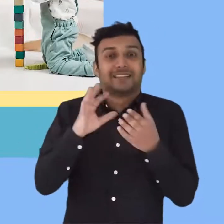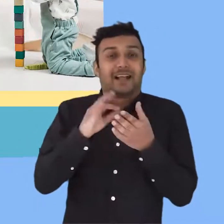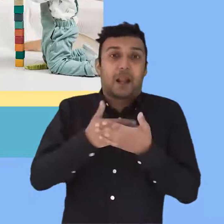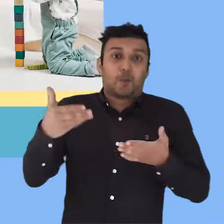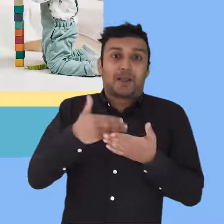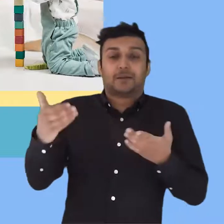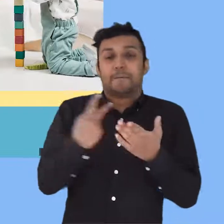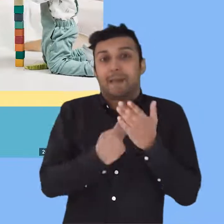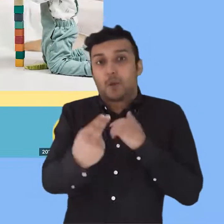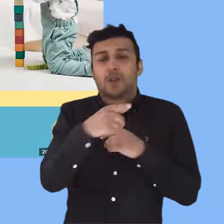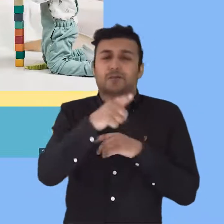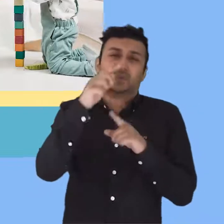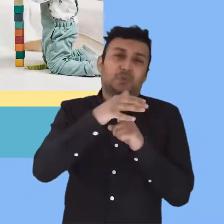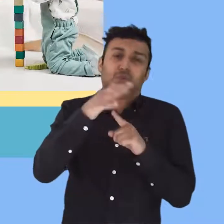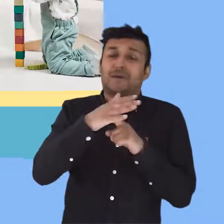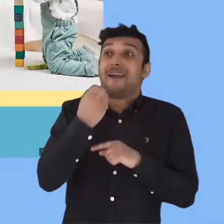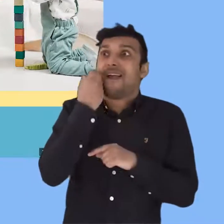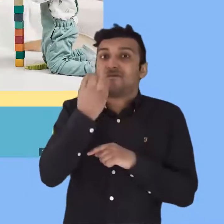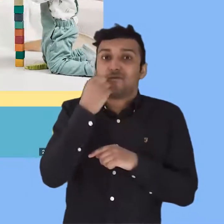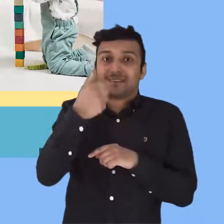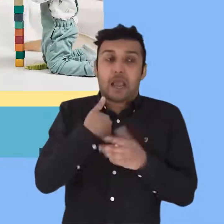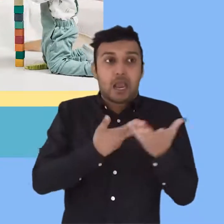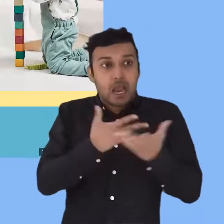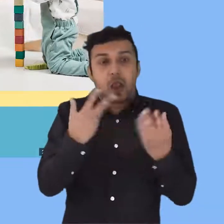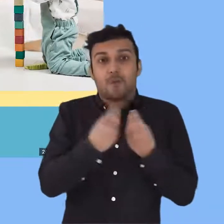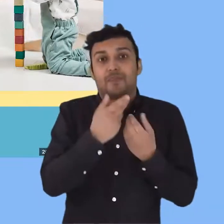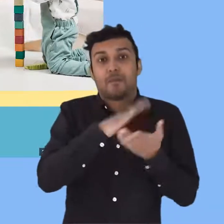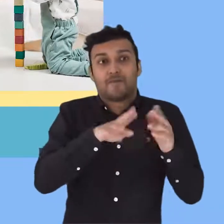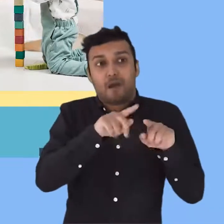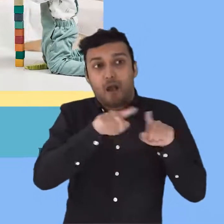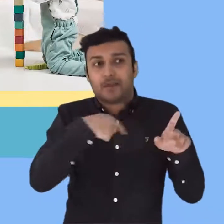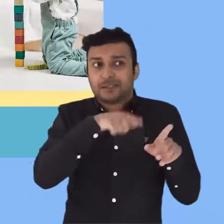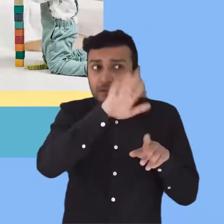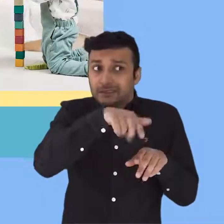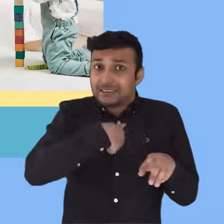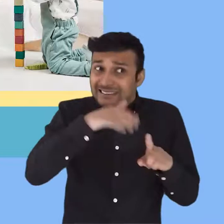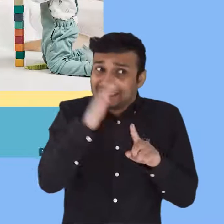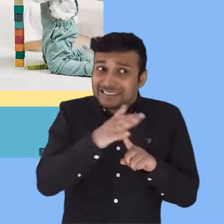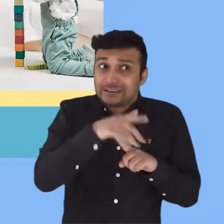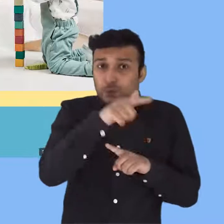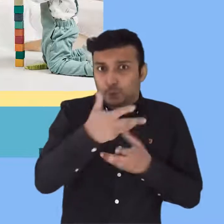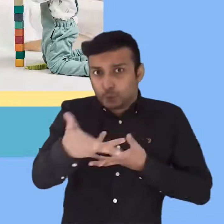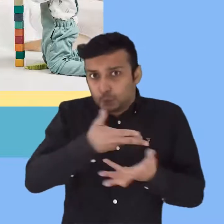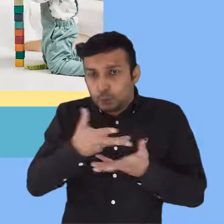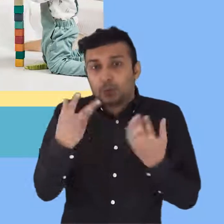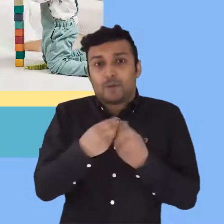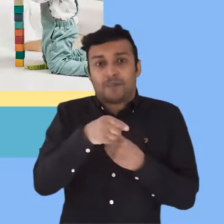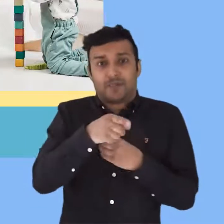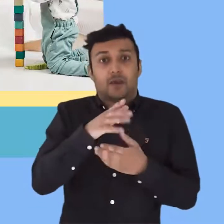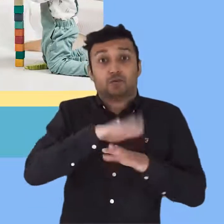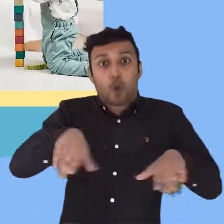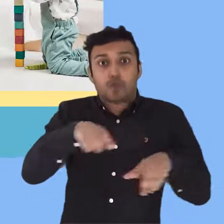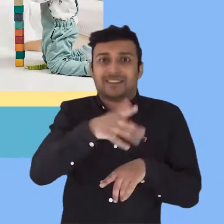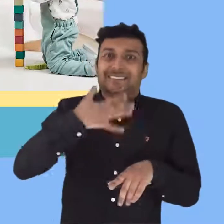therapist, encouraging parents to speak their home language to their children, as well as English, if they also speak